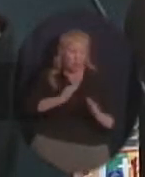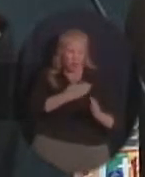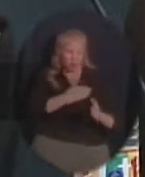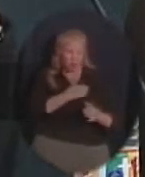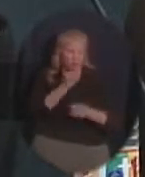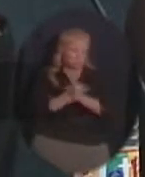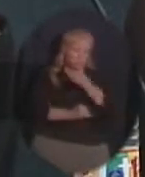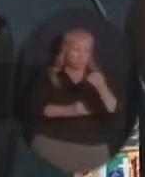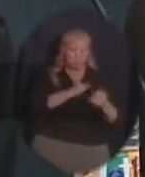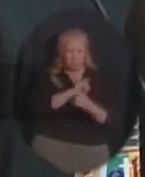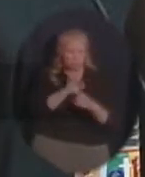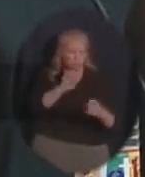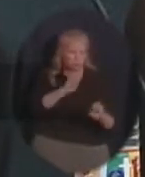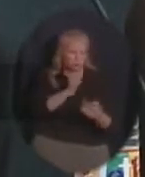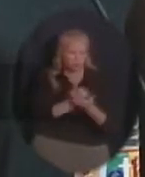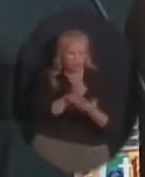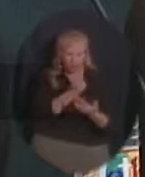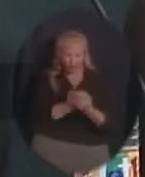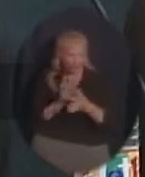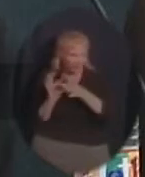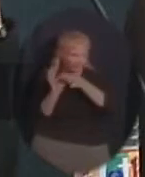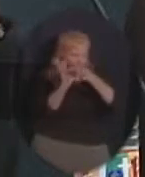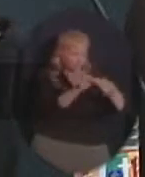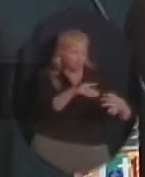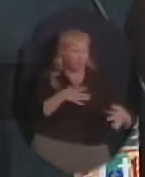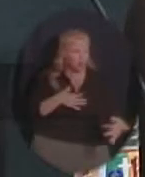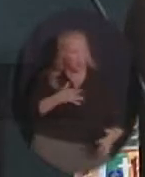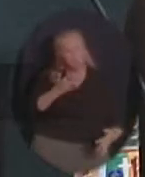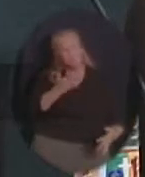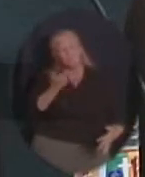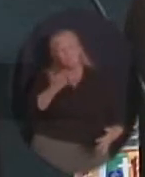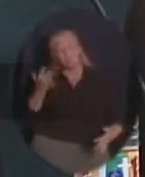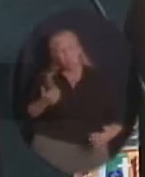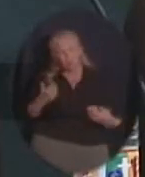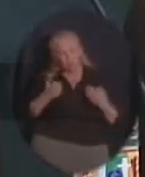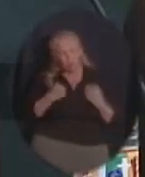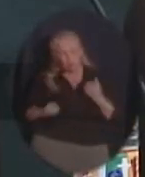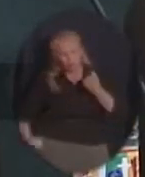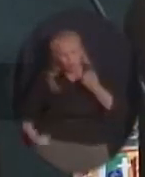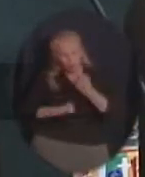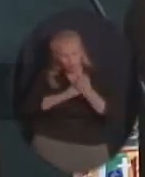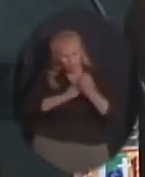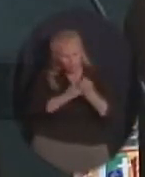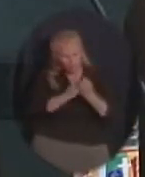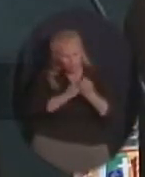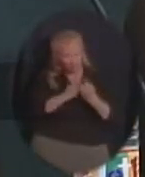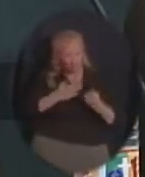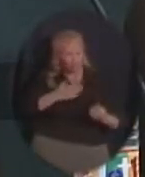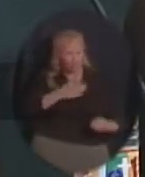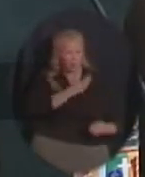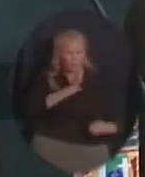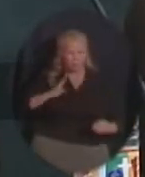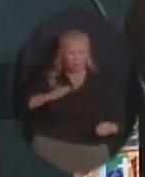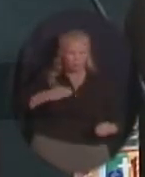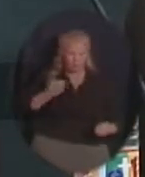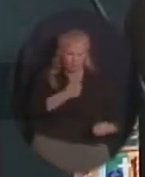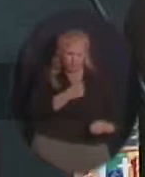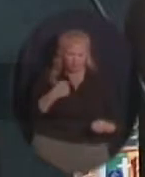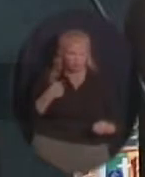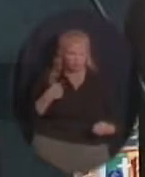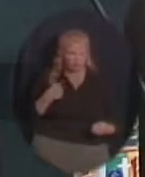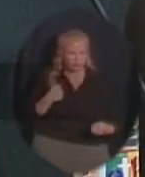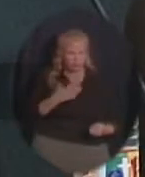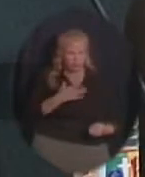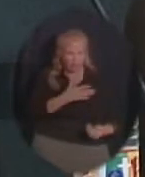is concerned. And so I sense that there's great support from my fellow board members for this program, and I would be willing to support